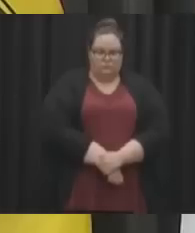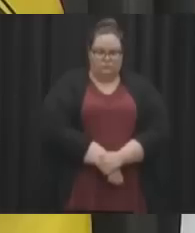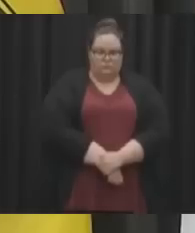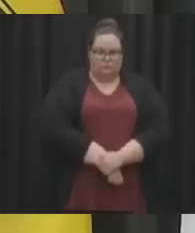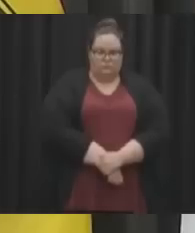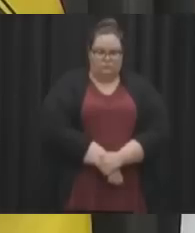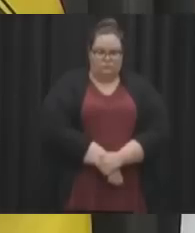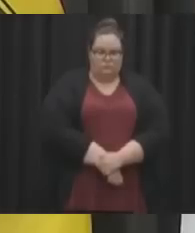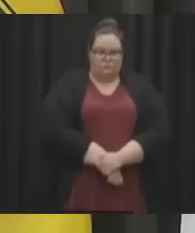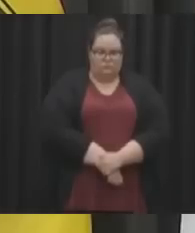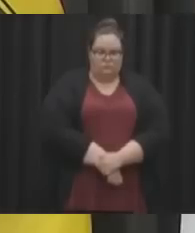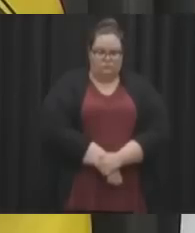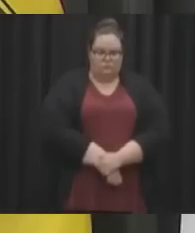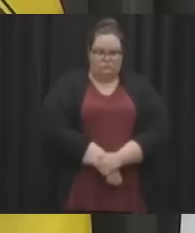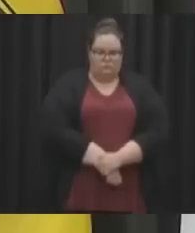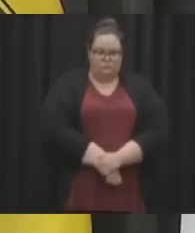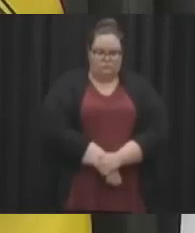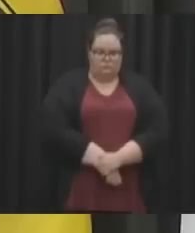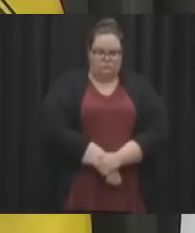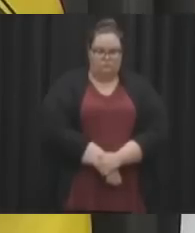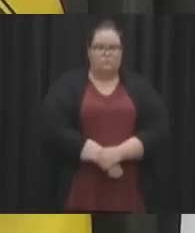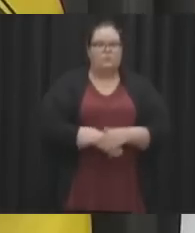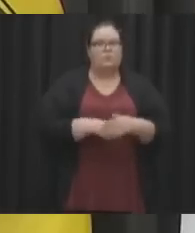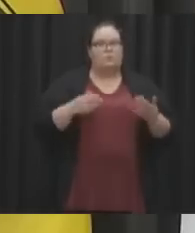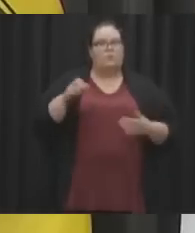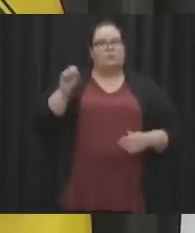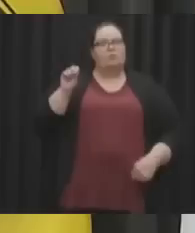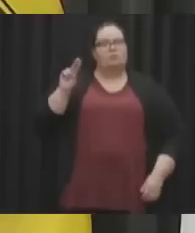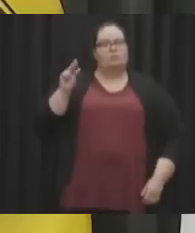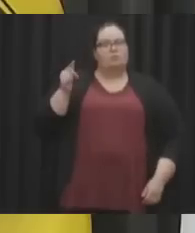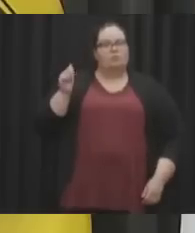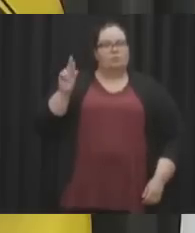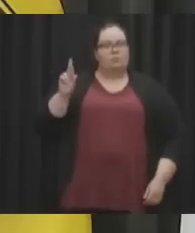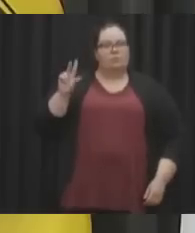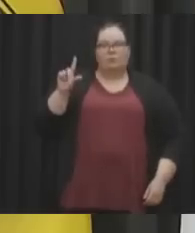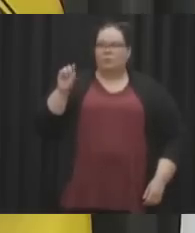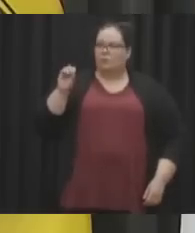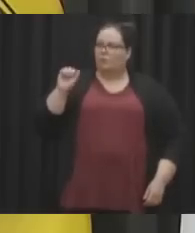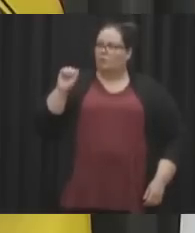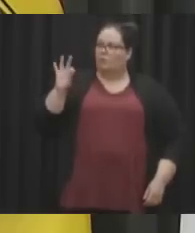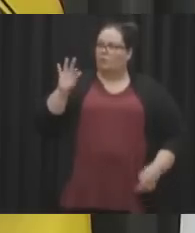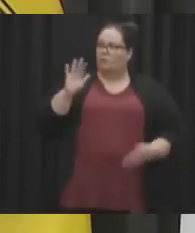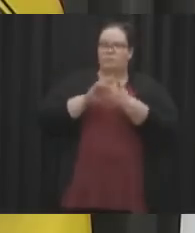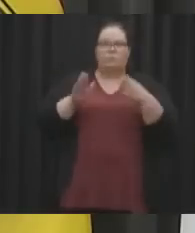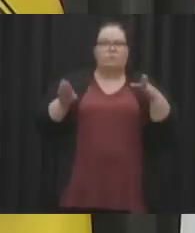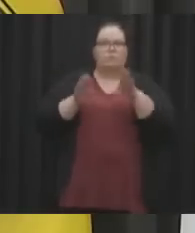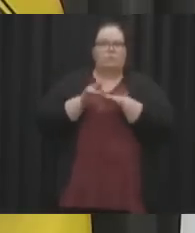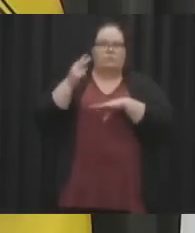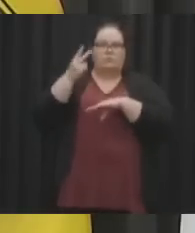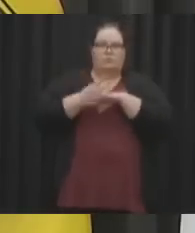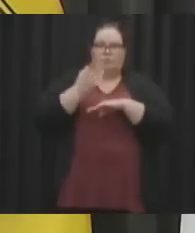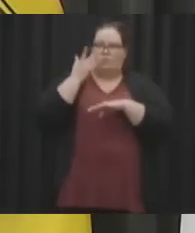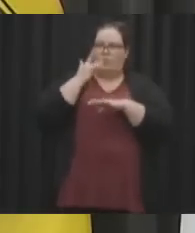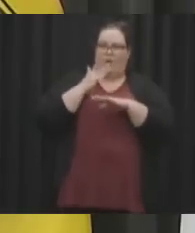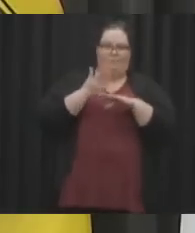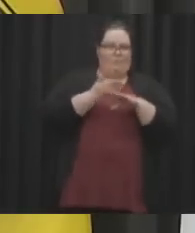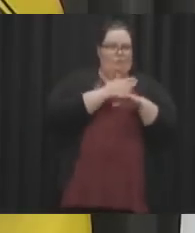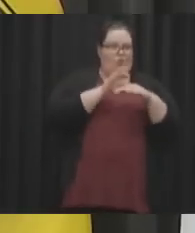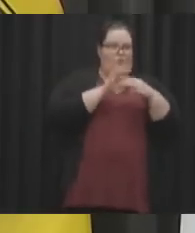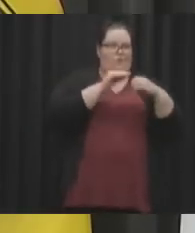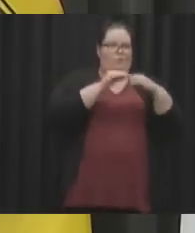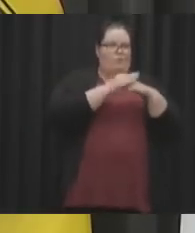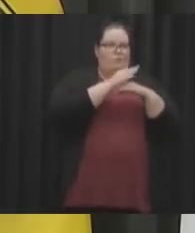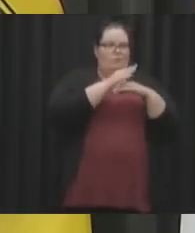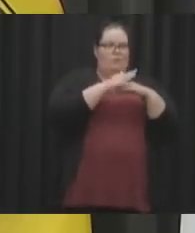but who live in Listigouche, they had been attending school without issue. Now we're having to move them to online learning at the high school